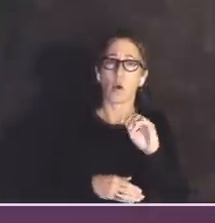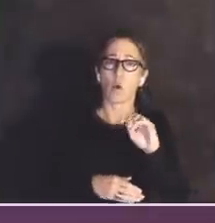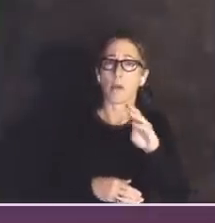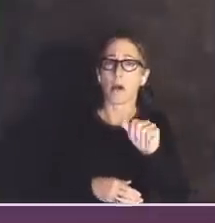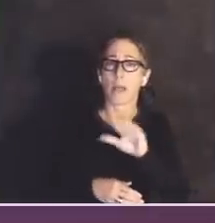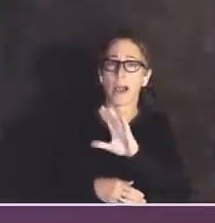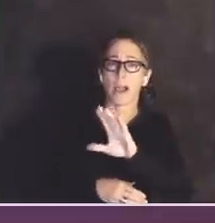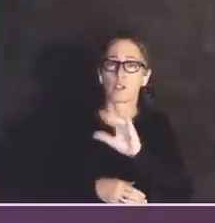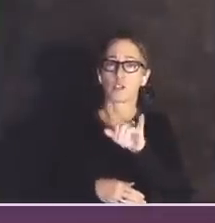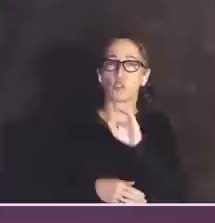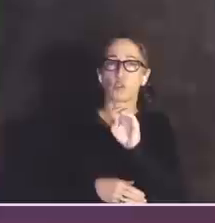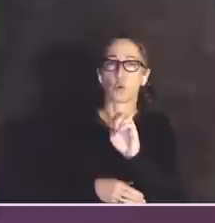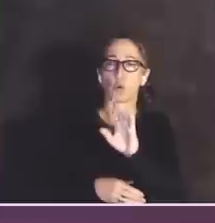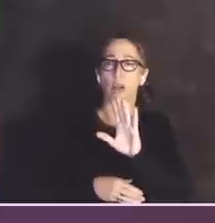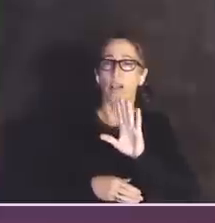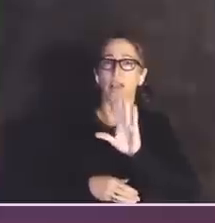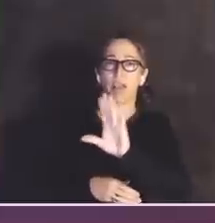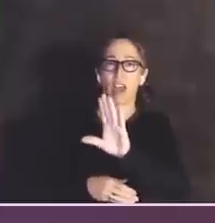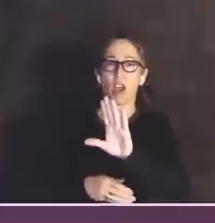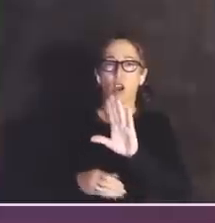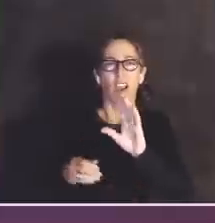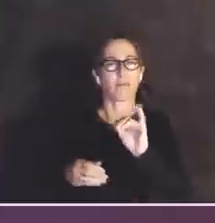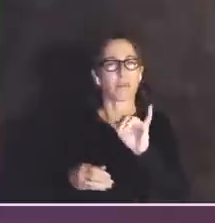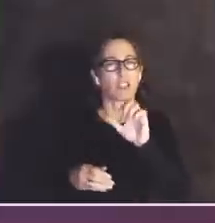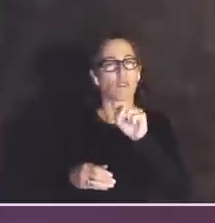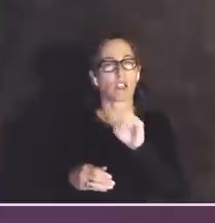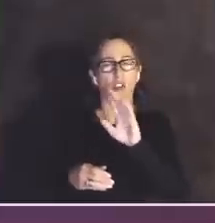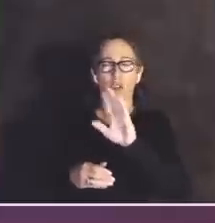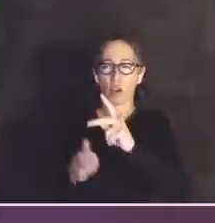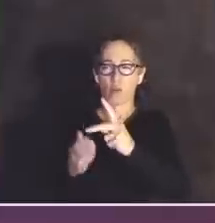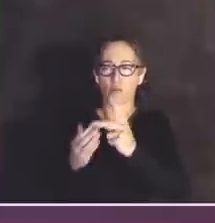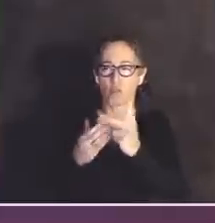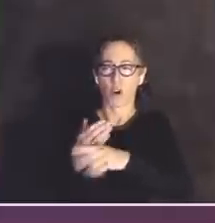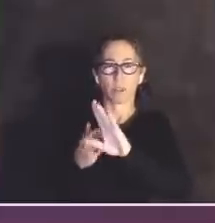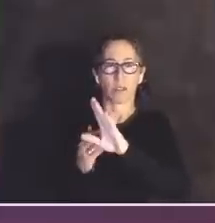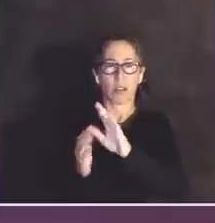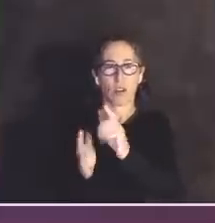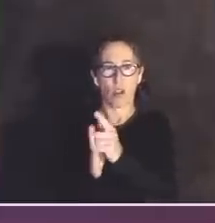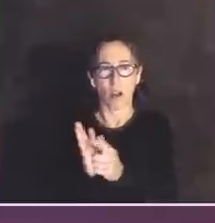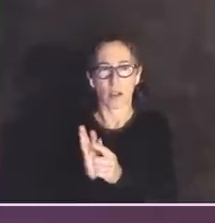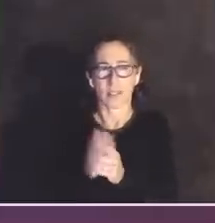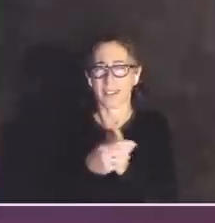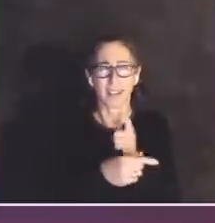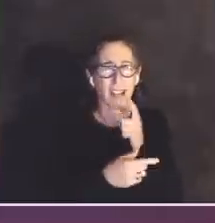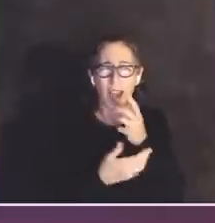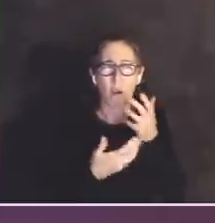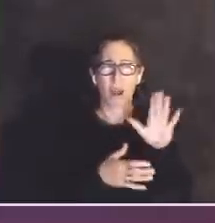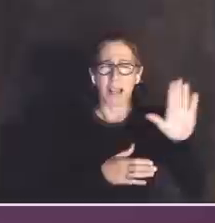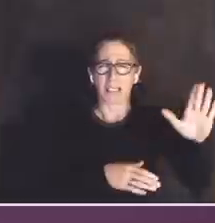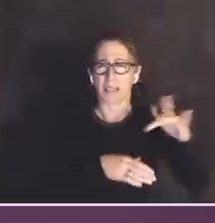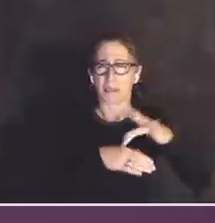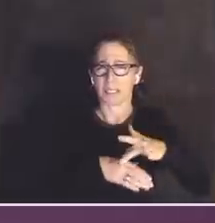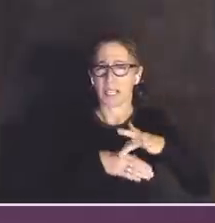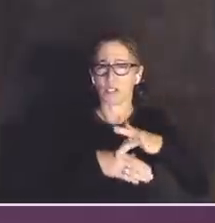weird obsession. We don't need presidents with weird obsessions.